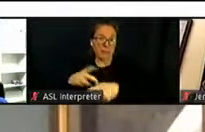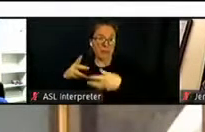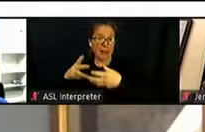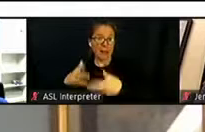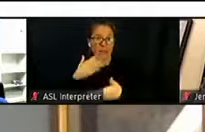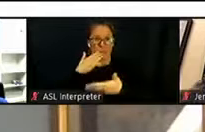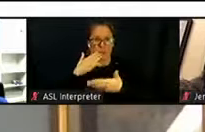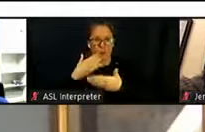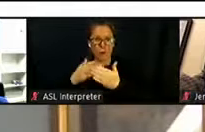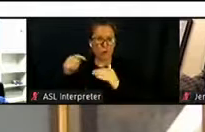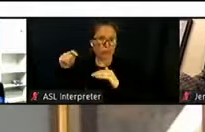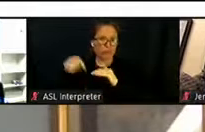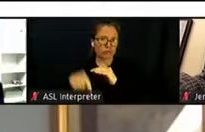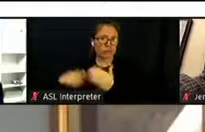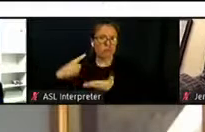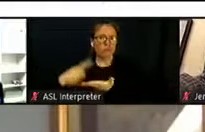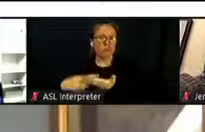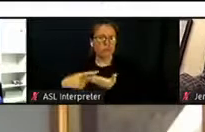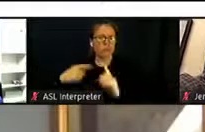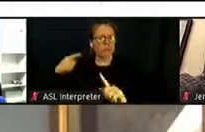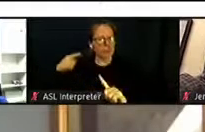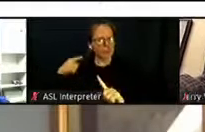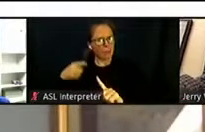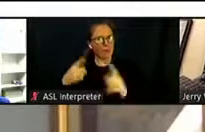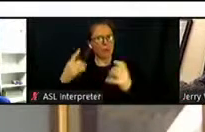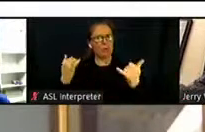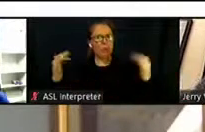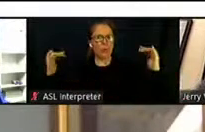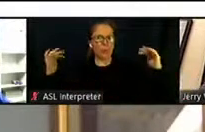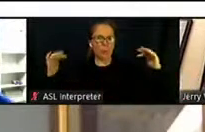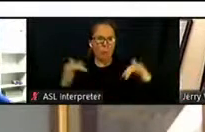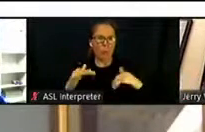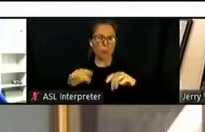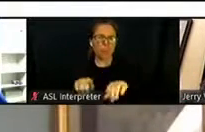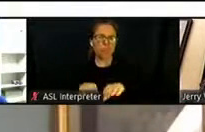rich discussion, which is the point of this gathering tonight. So